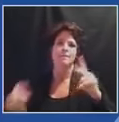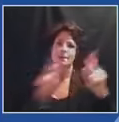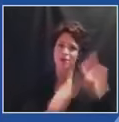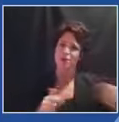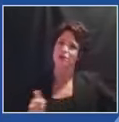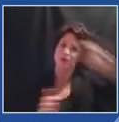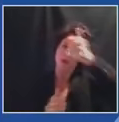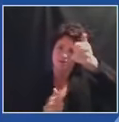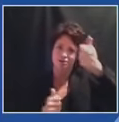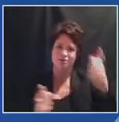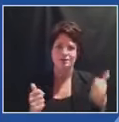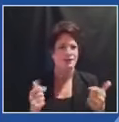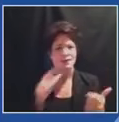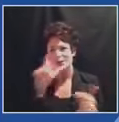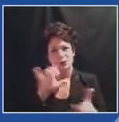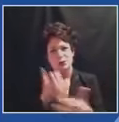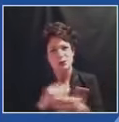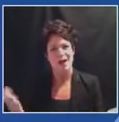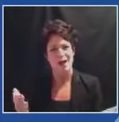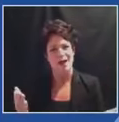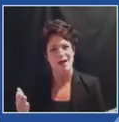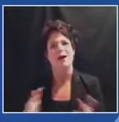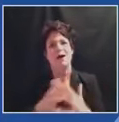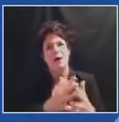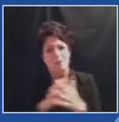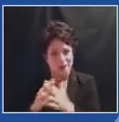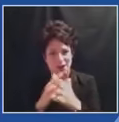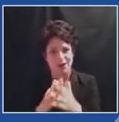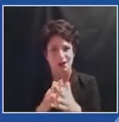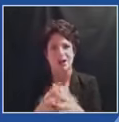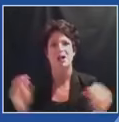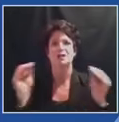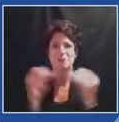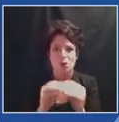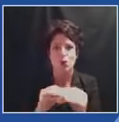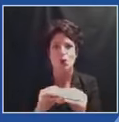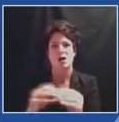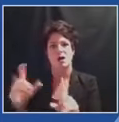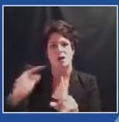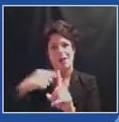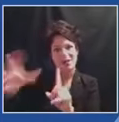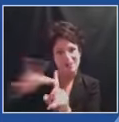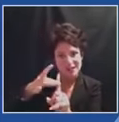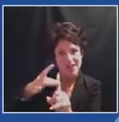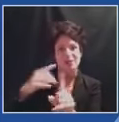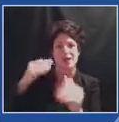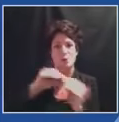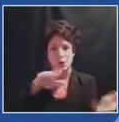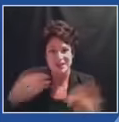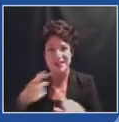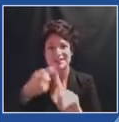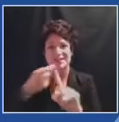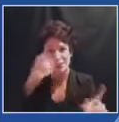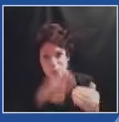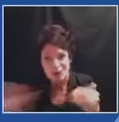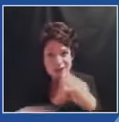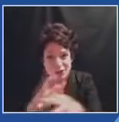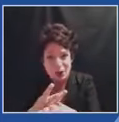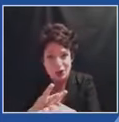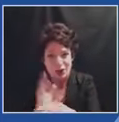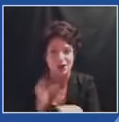Didn't have to be like this. America has more reported deaths and infections than anywhere else in the world.